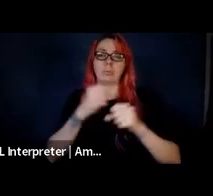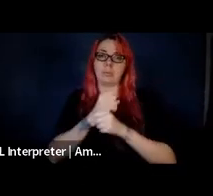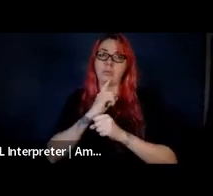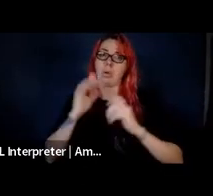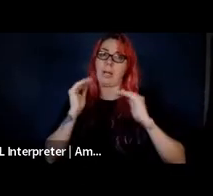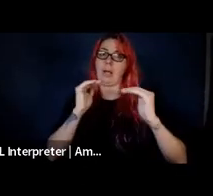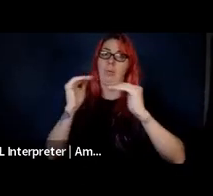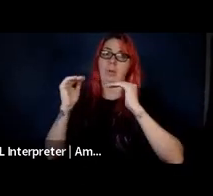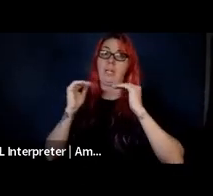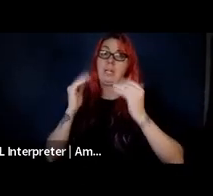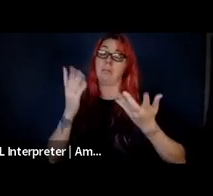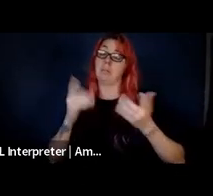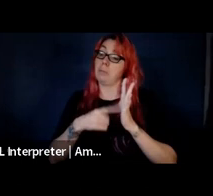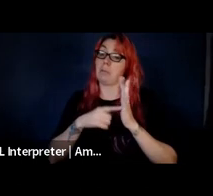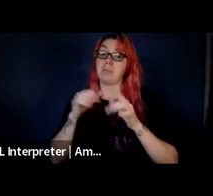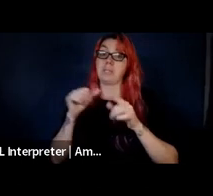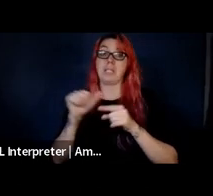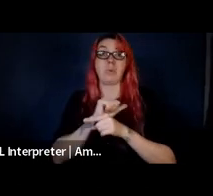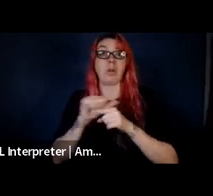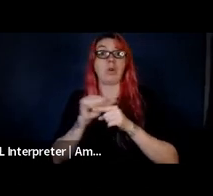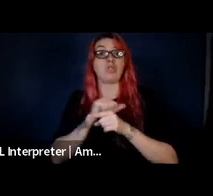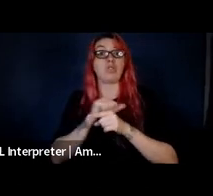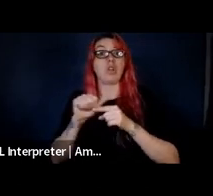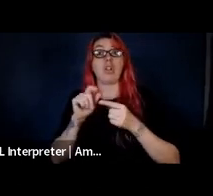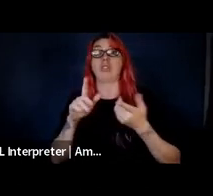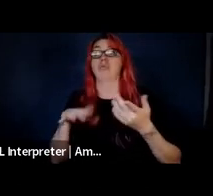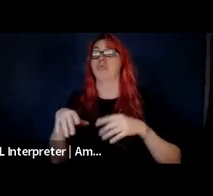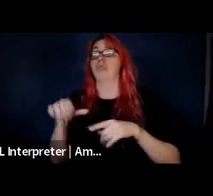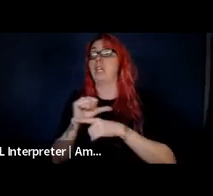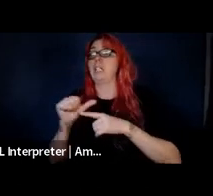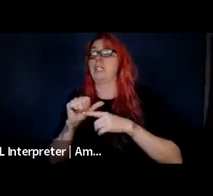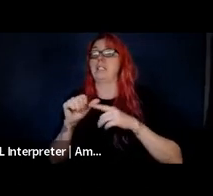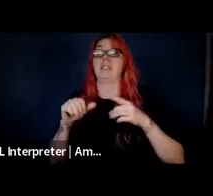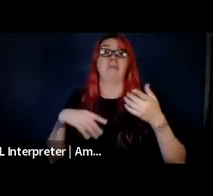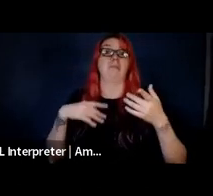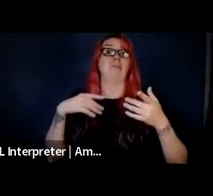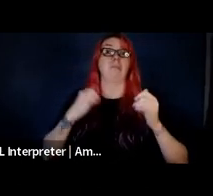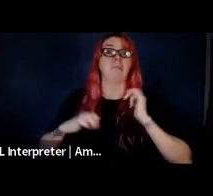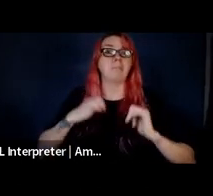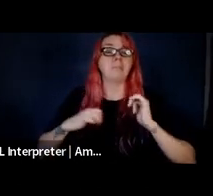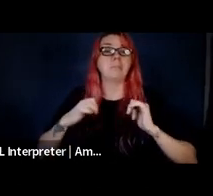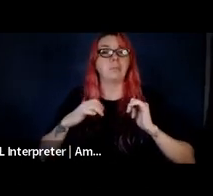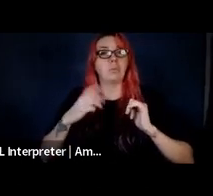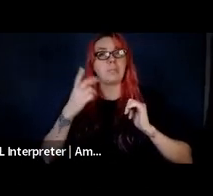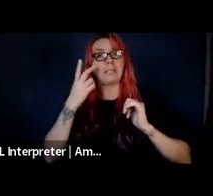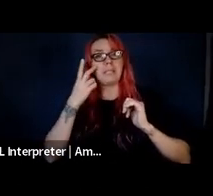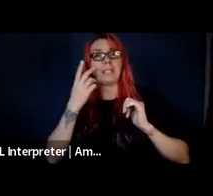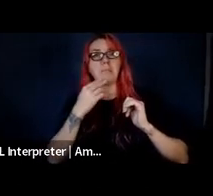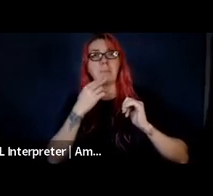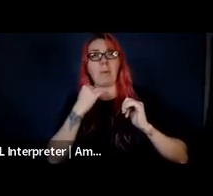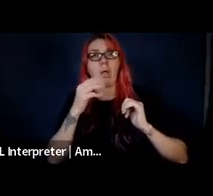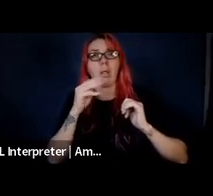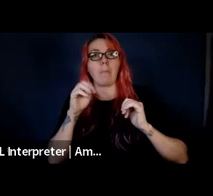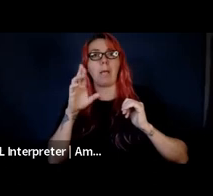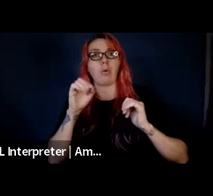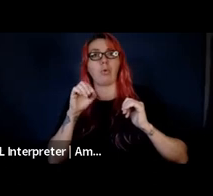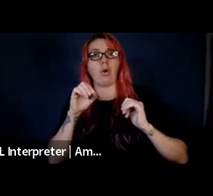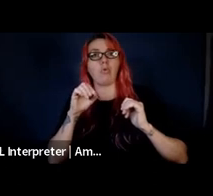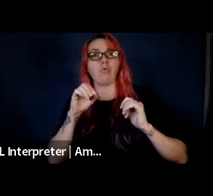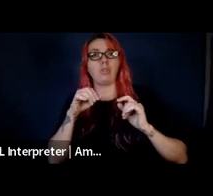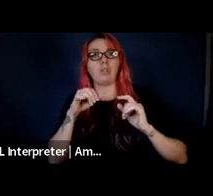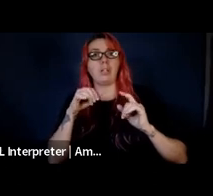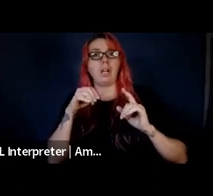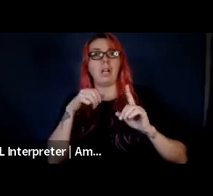in the rehearsal halls or the performance spaces as well, right? And so again, you can see that next piece here, which is manifested